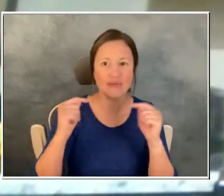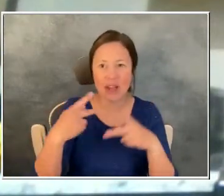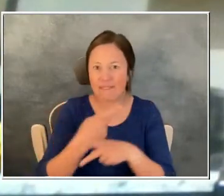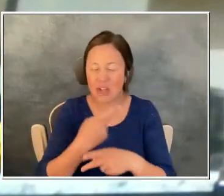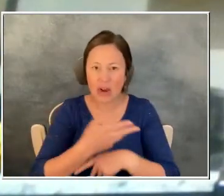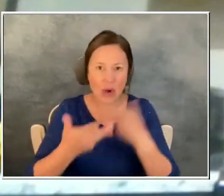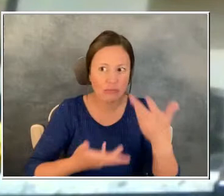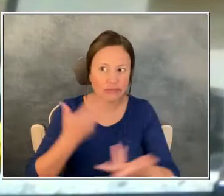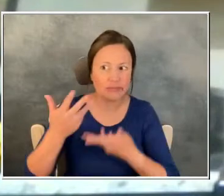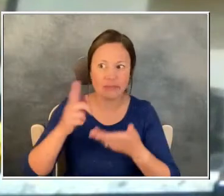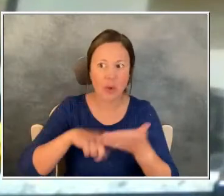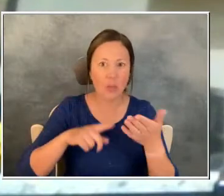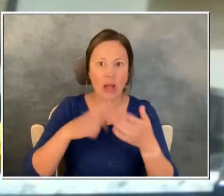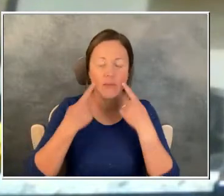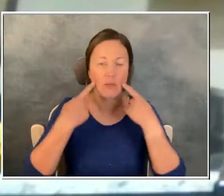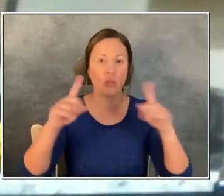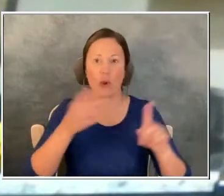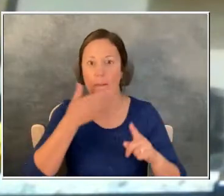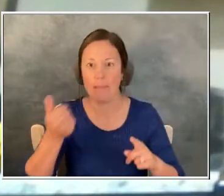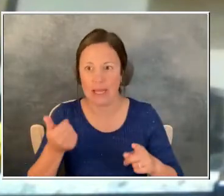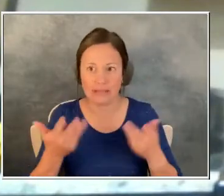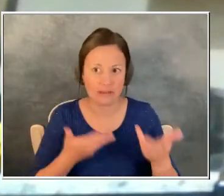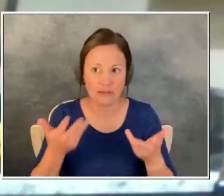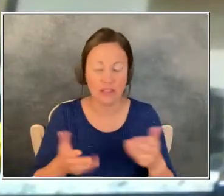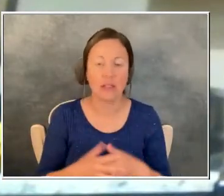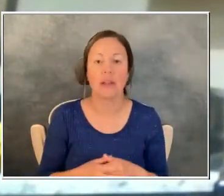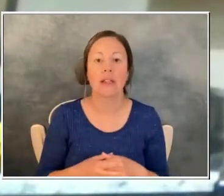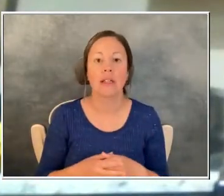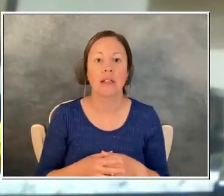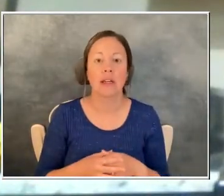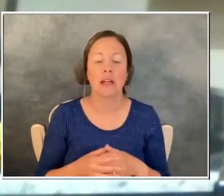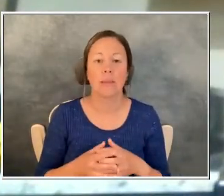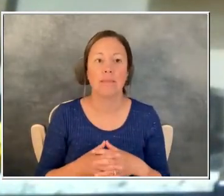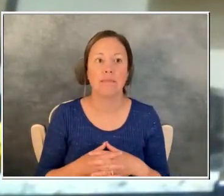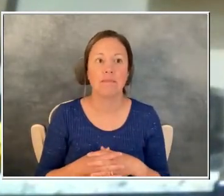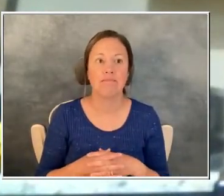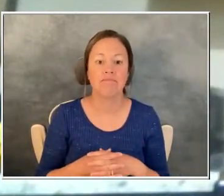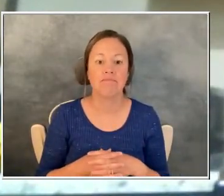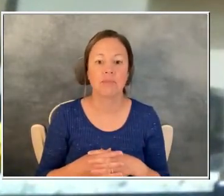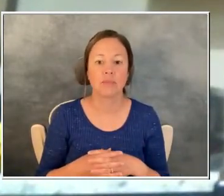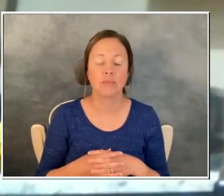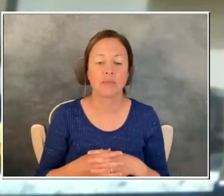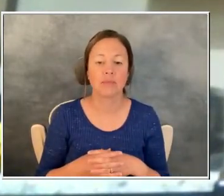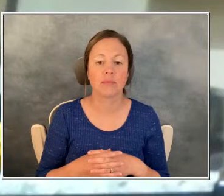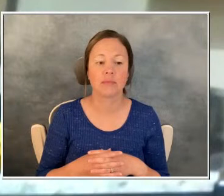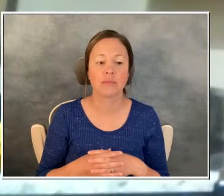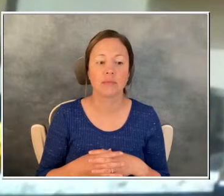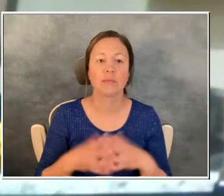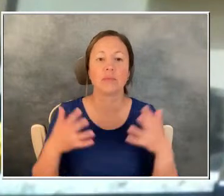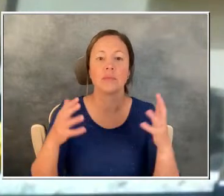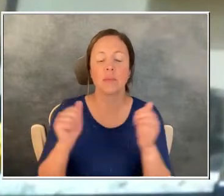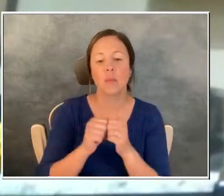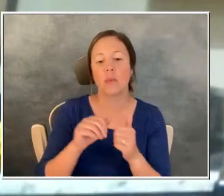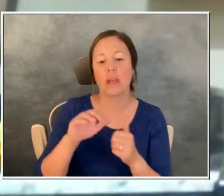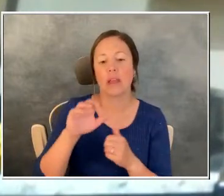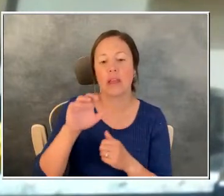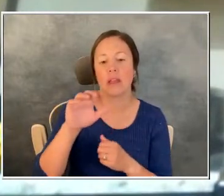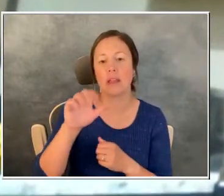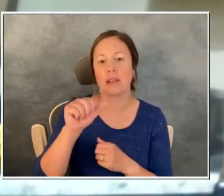minimal effects. I did have on the cancer walk, this is